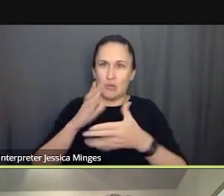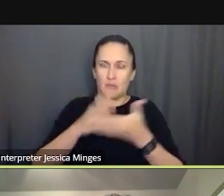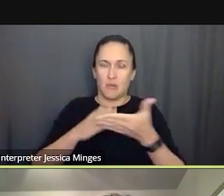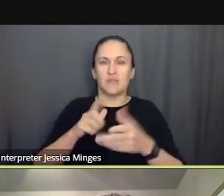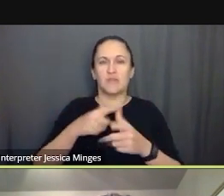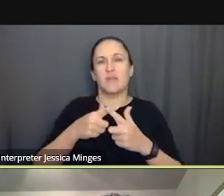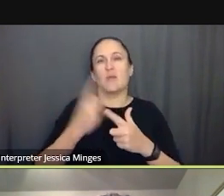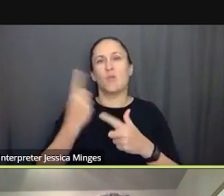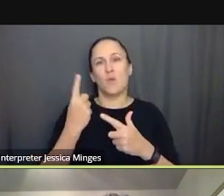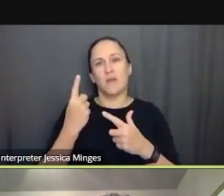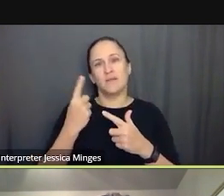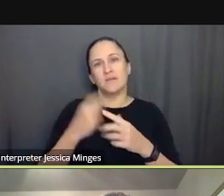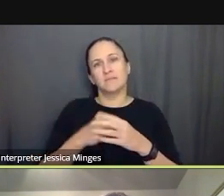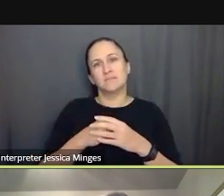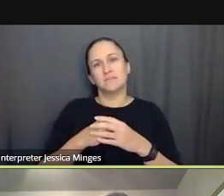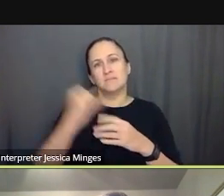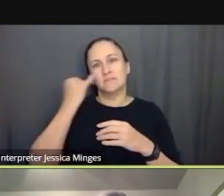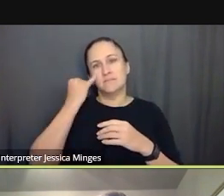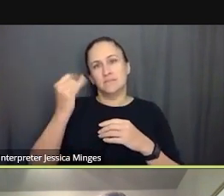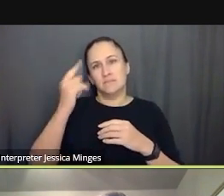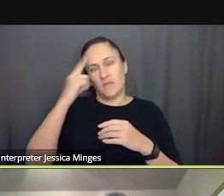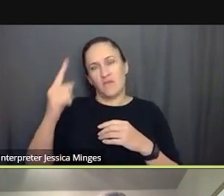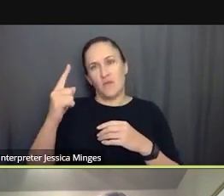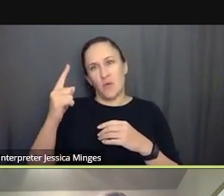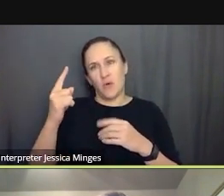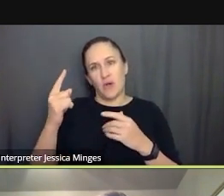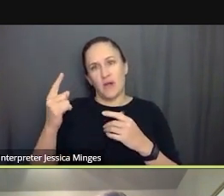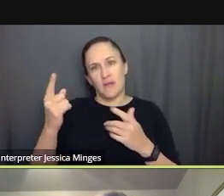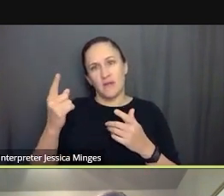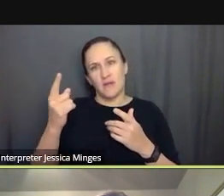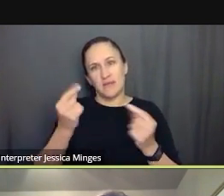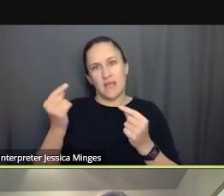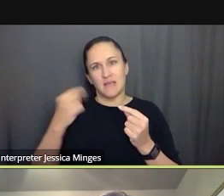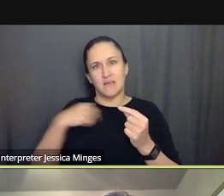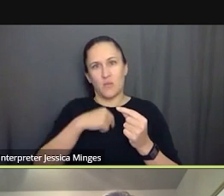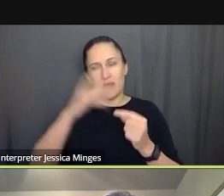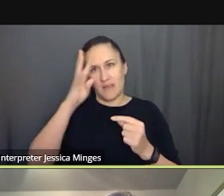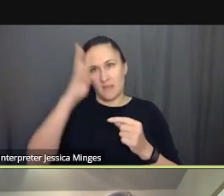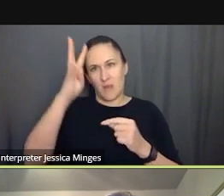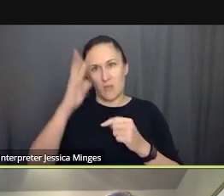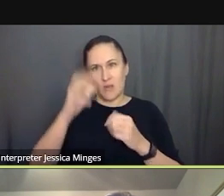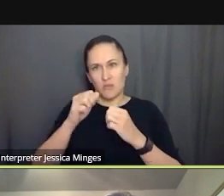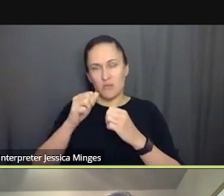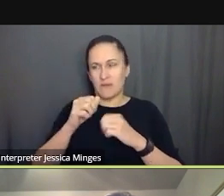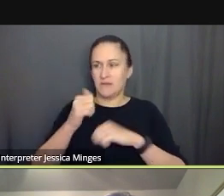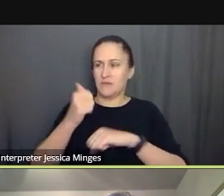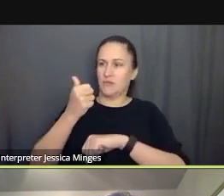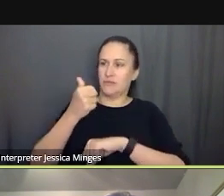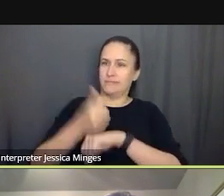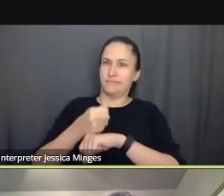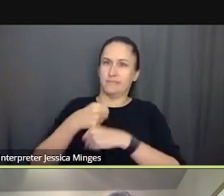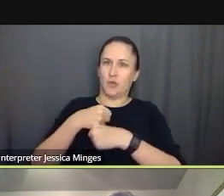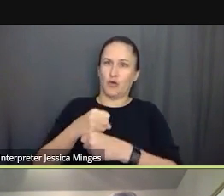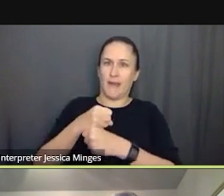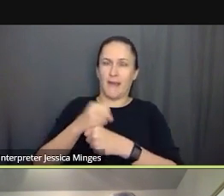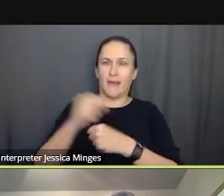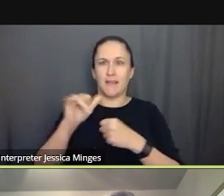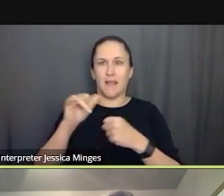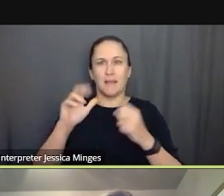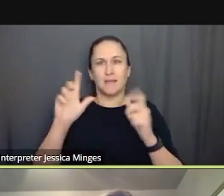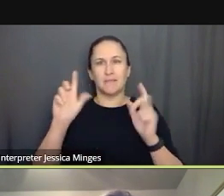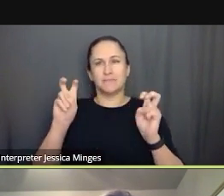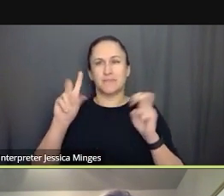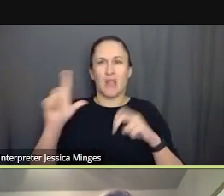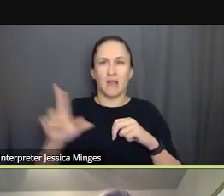of the ideas for a task that we came up with was to create, if you will, a library